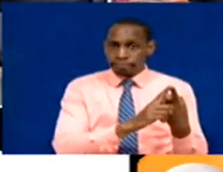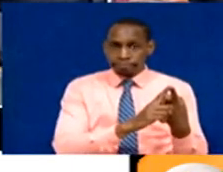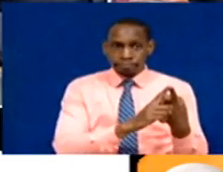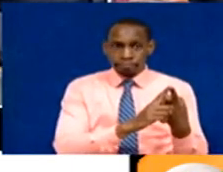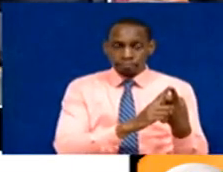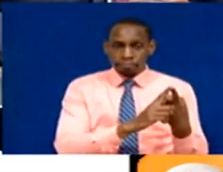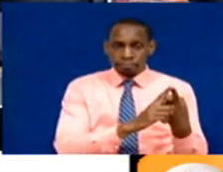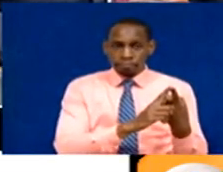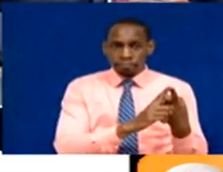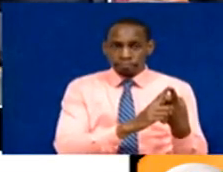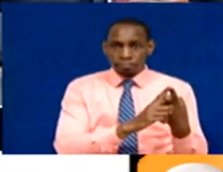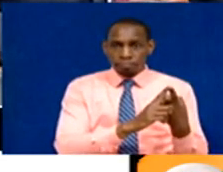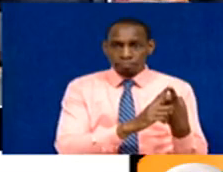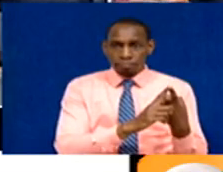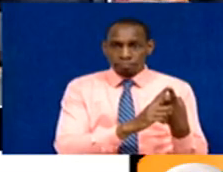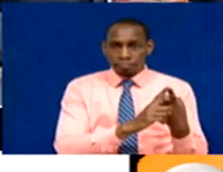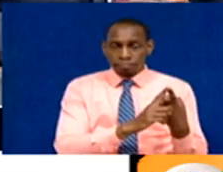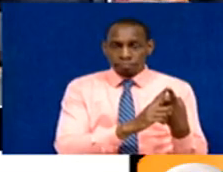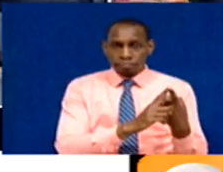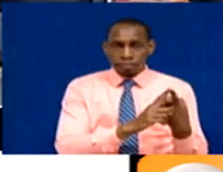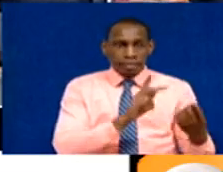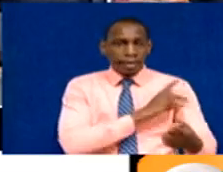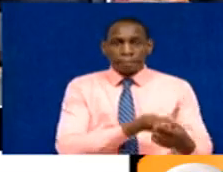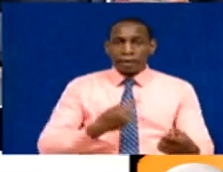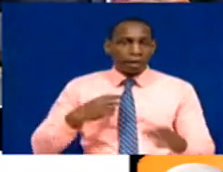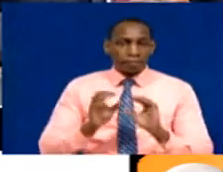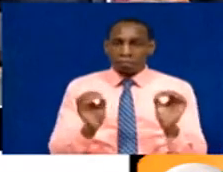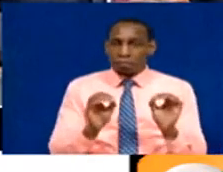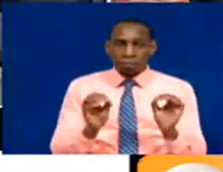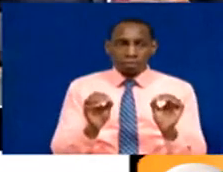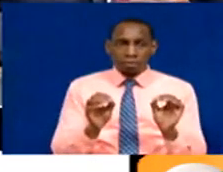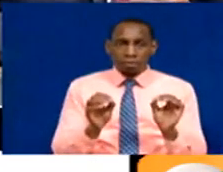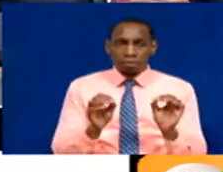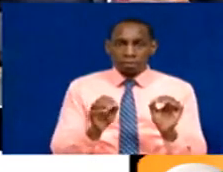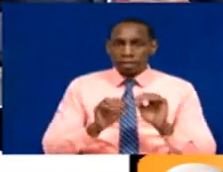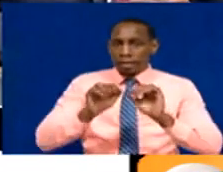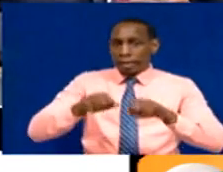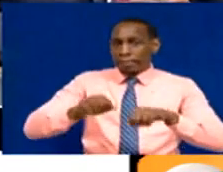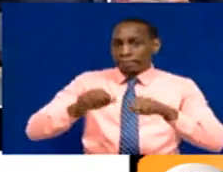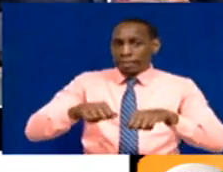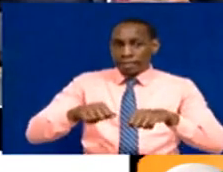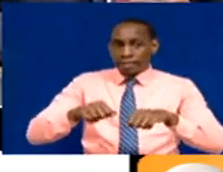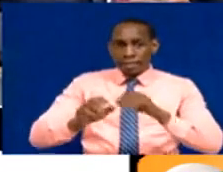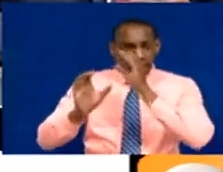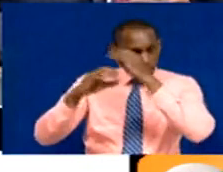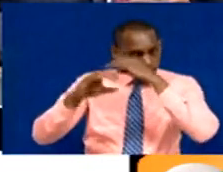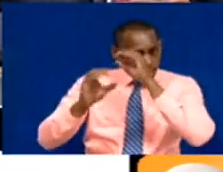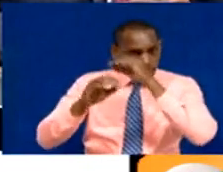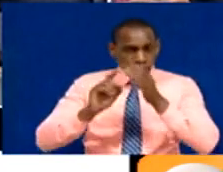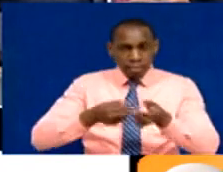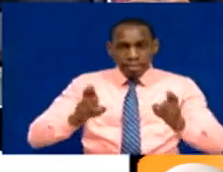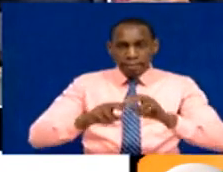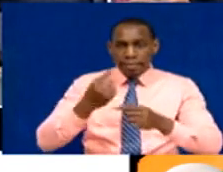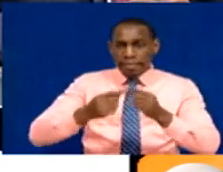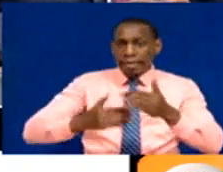I wouldn't really arrogate myself the powers or the ability to predict what could